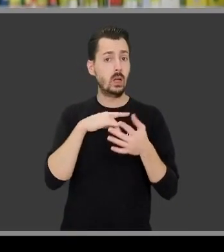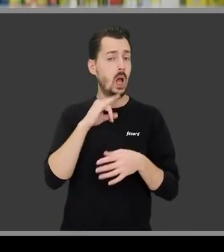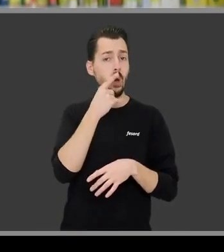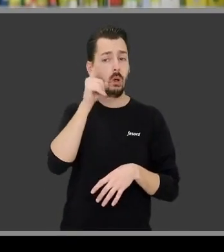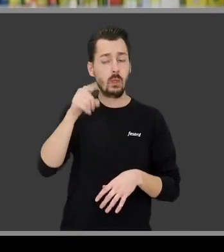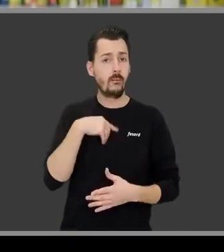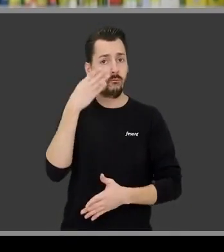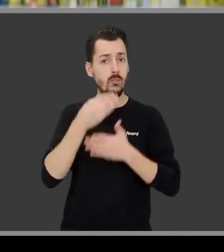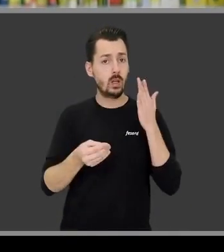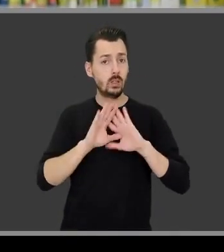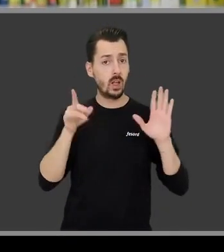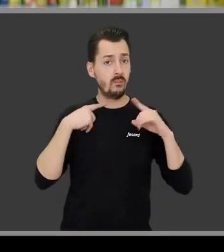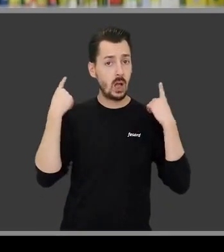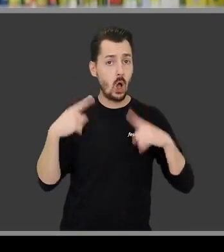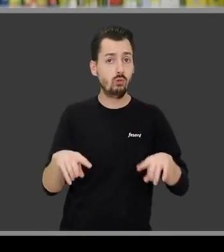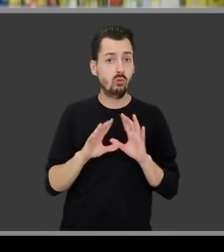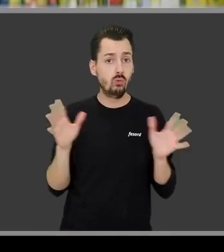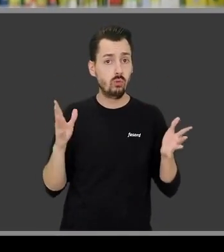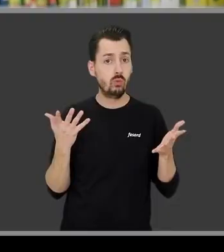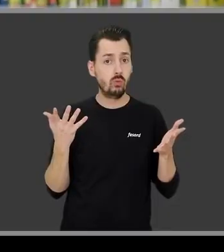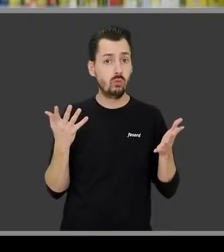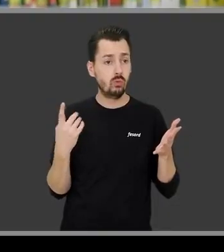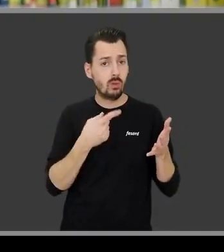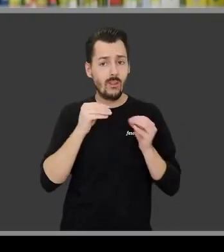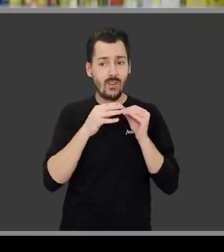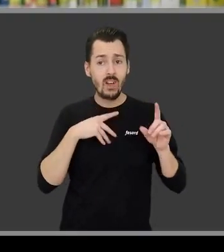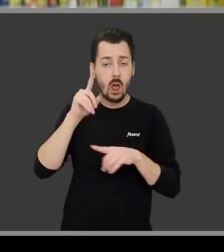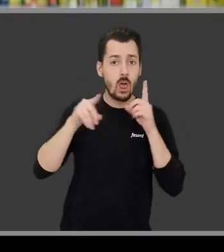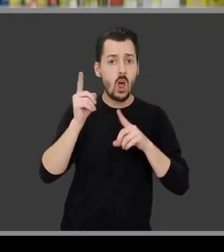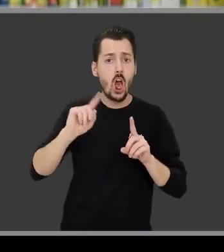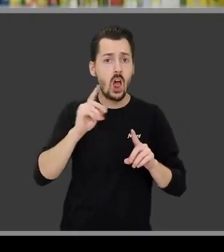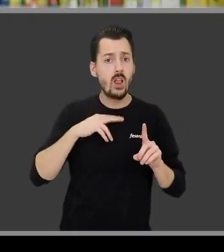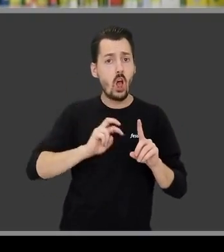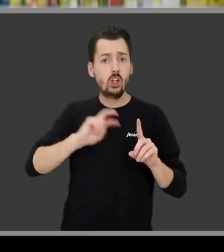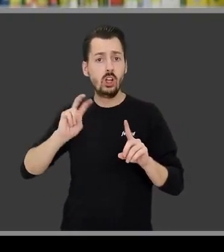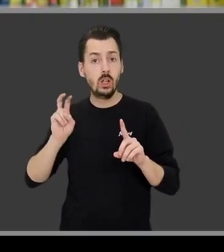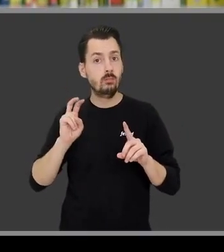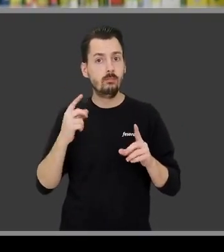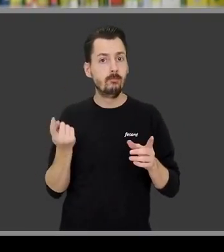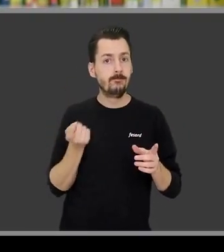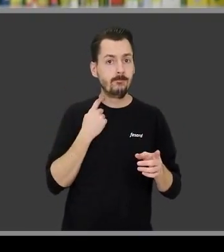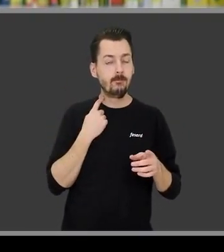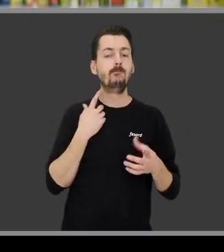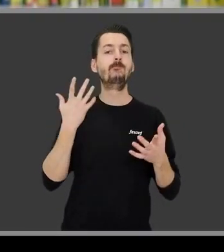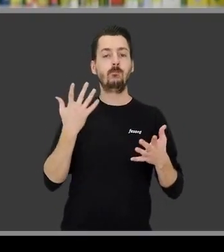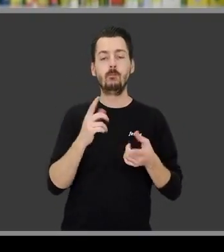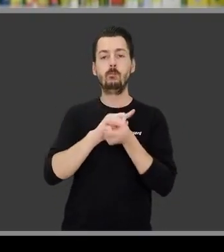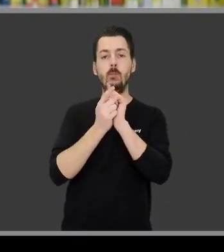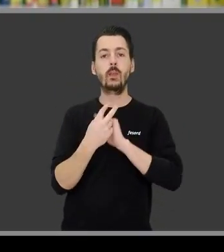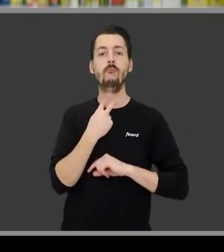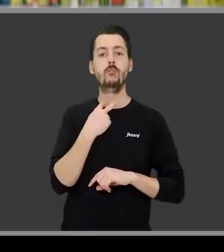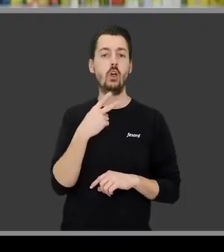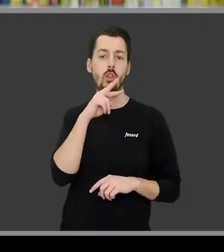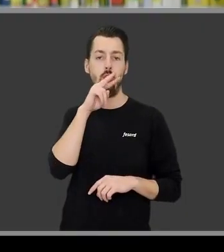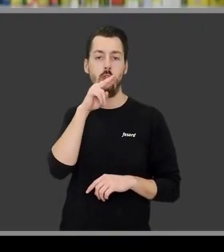click on the wrong key and we complete a transaction that we didn't want to complete. Then, with this type of voice synthesizers and